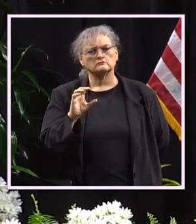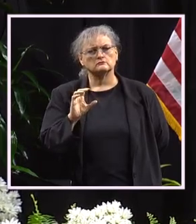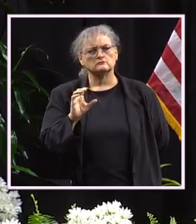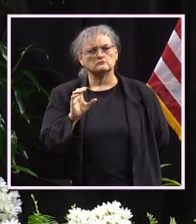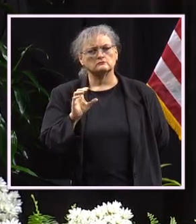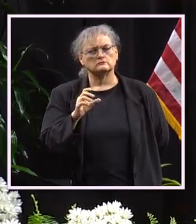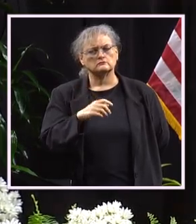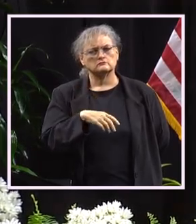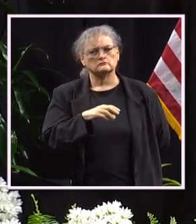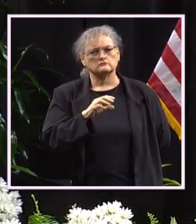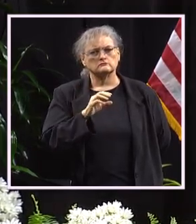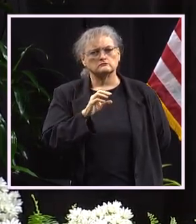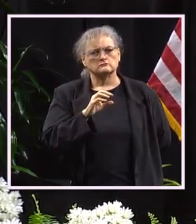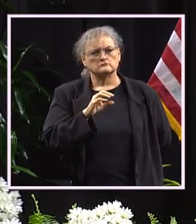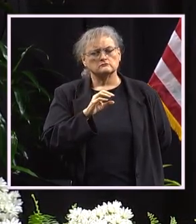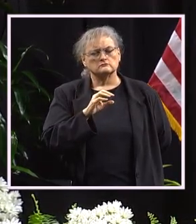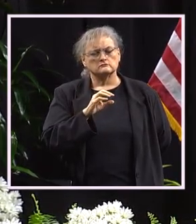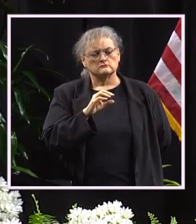Osvaldo Reina,